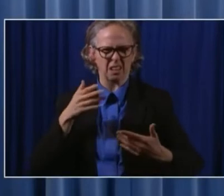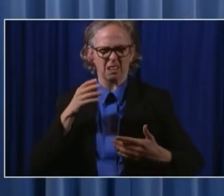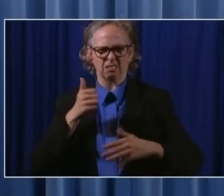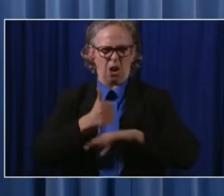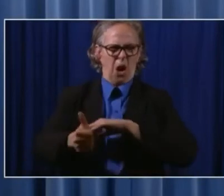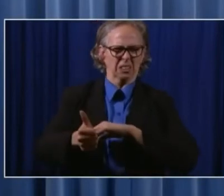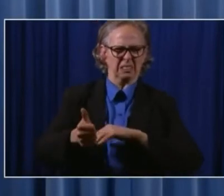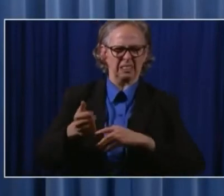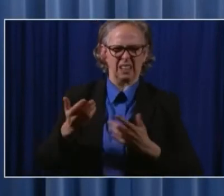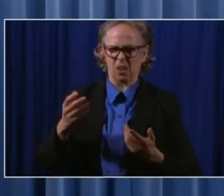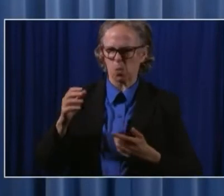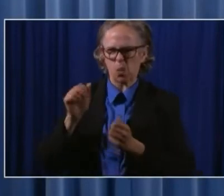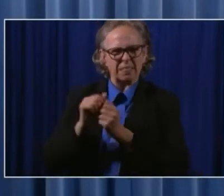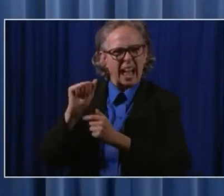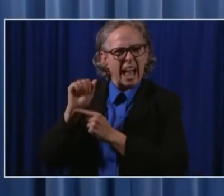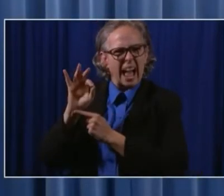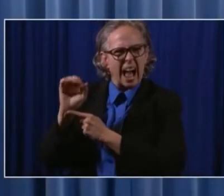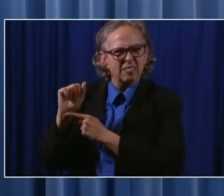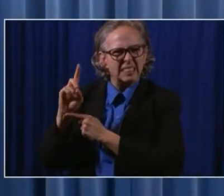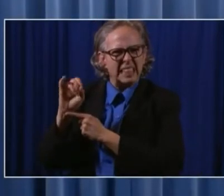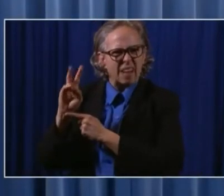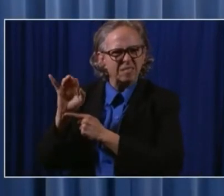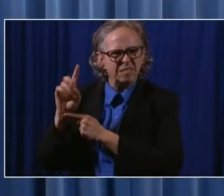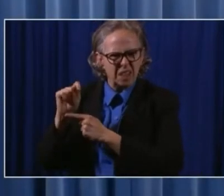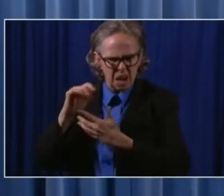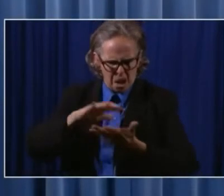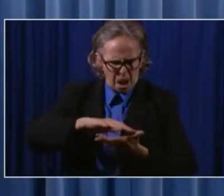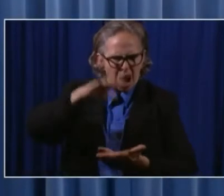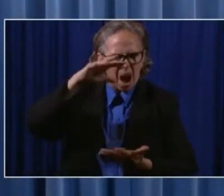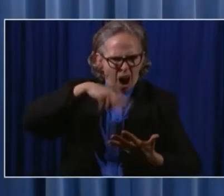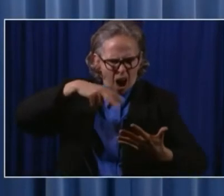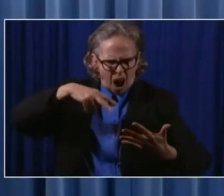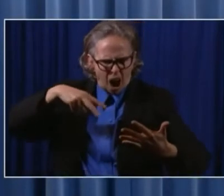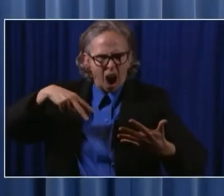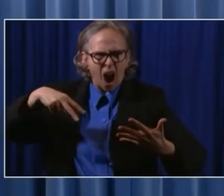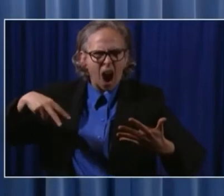does not impact where I am in regard to the policy of it.